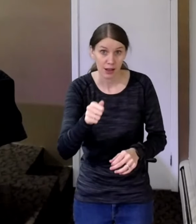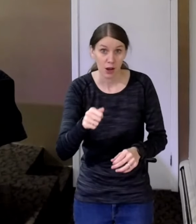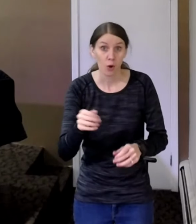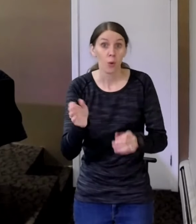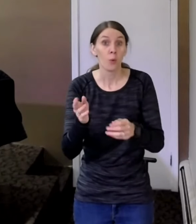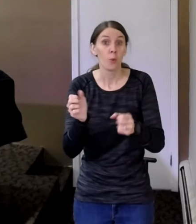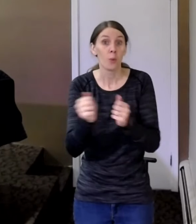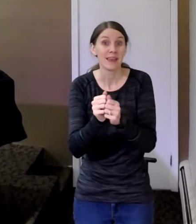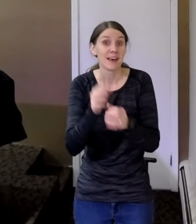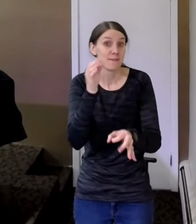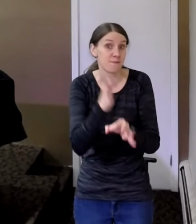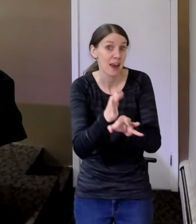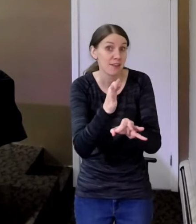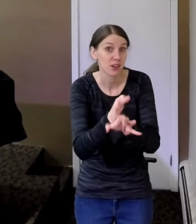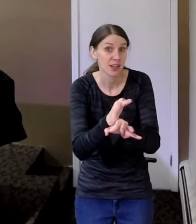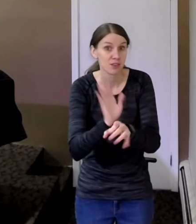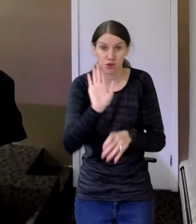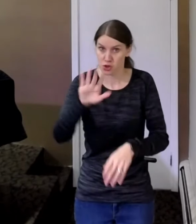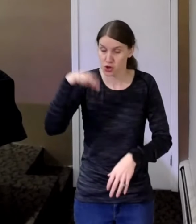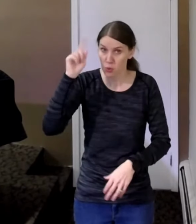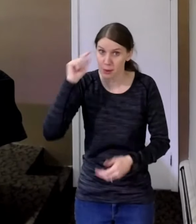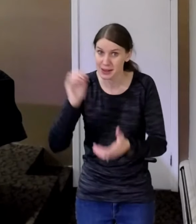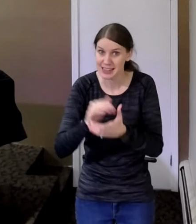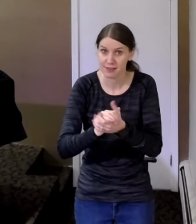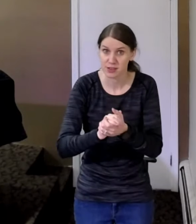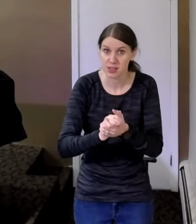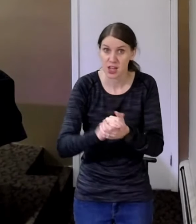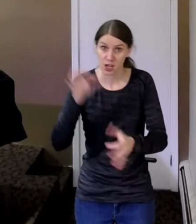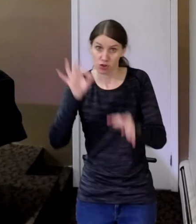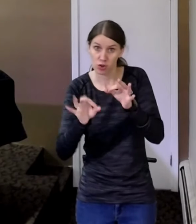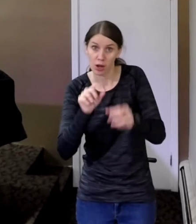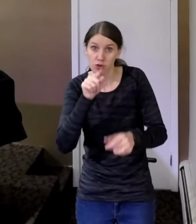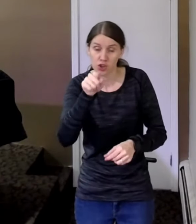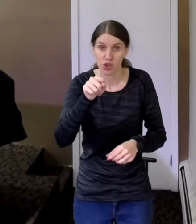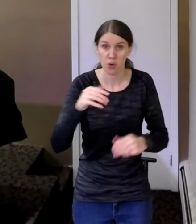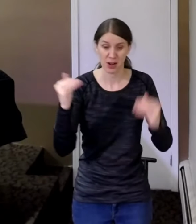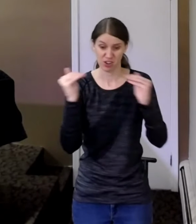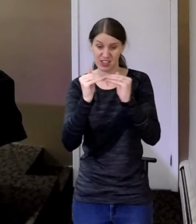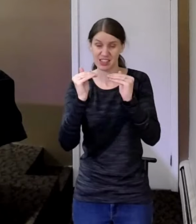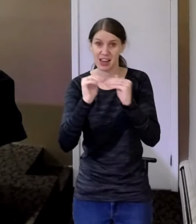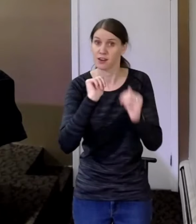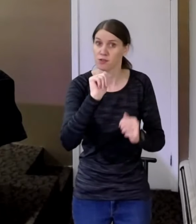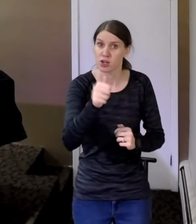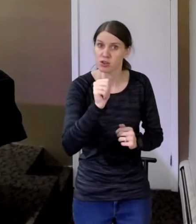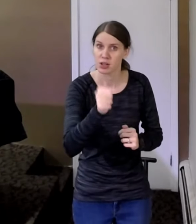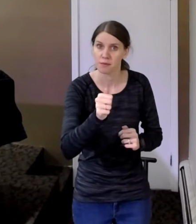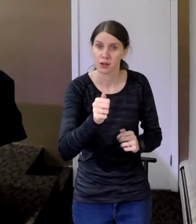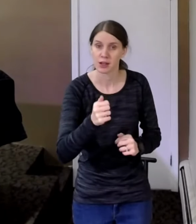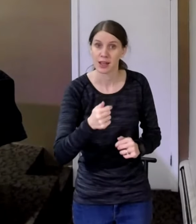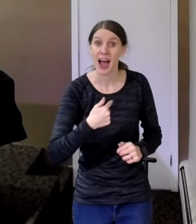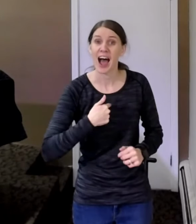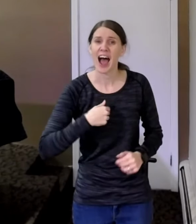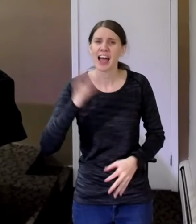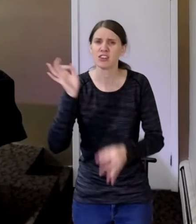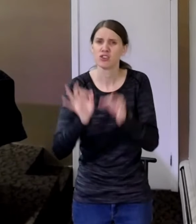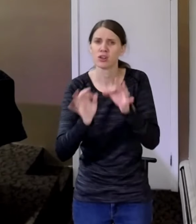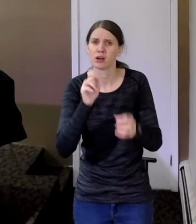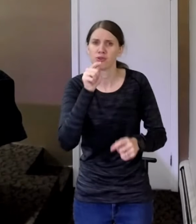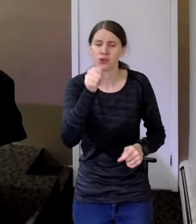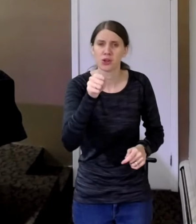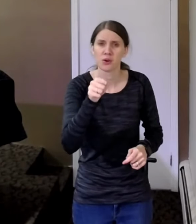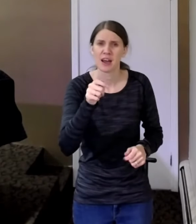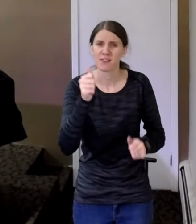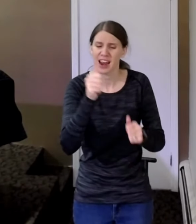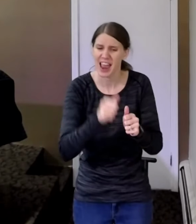you on your beliefs. I'm going to judge you on the standards you set for yourself. I'm even going to judge you for